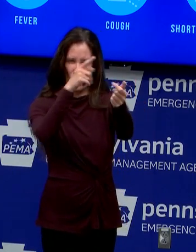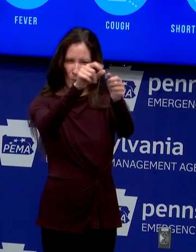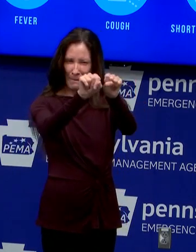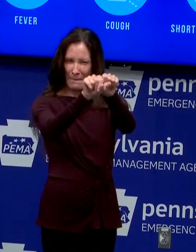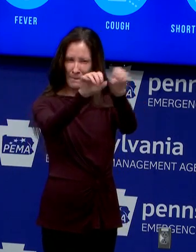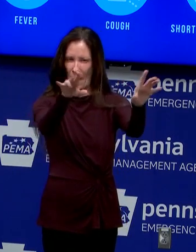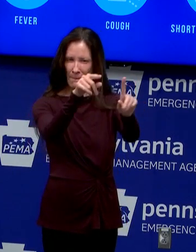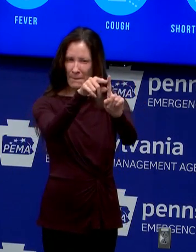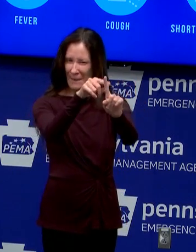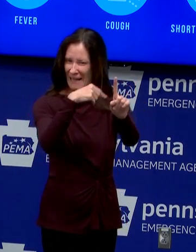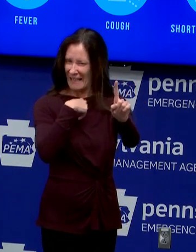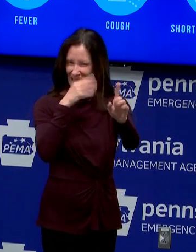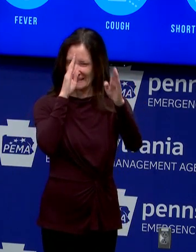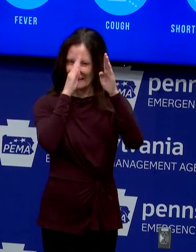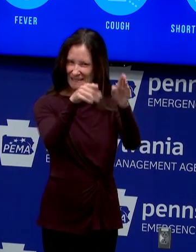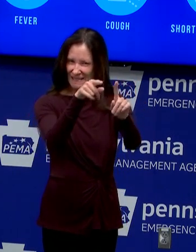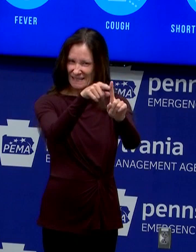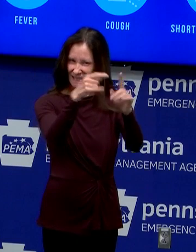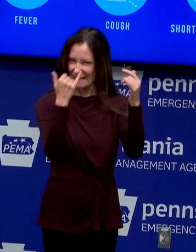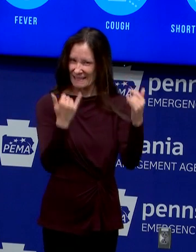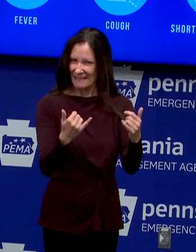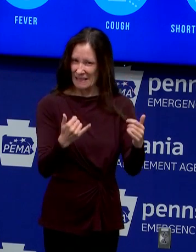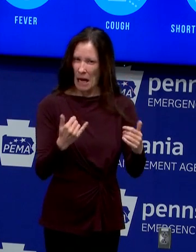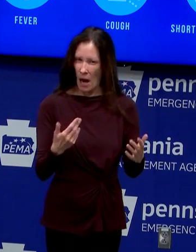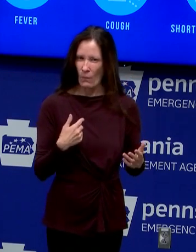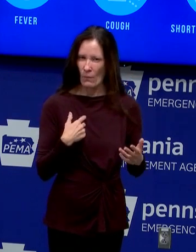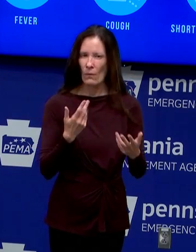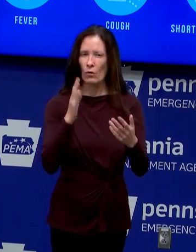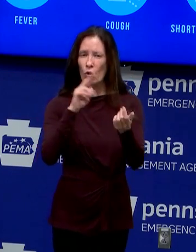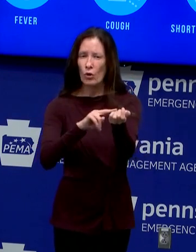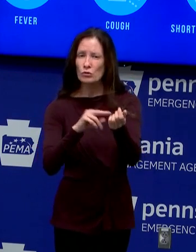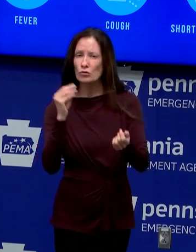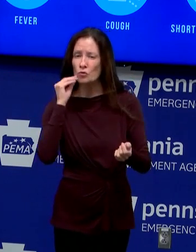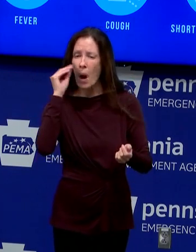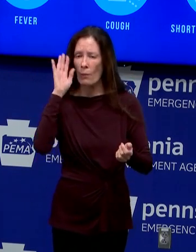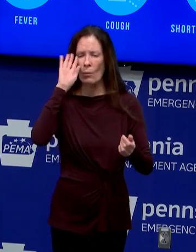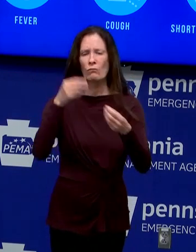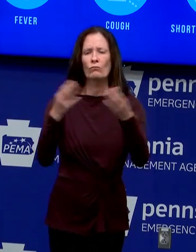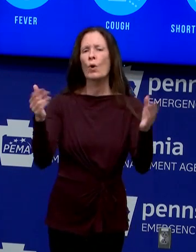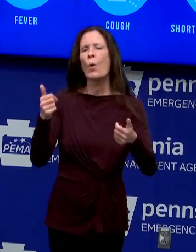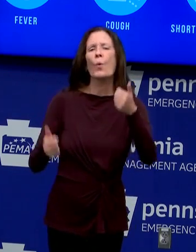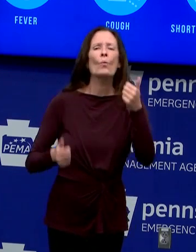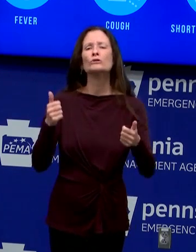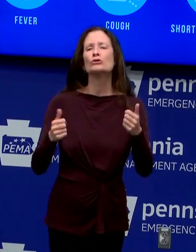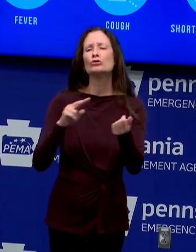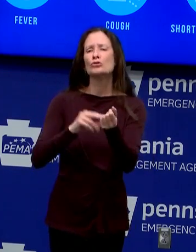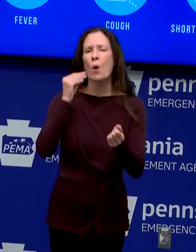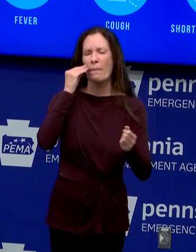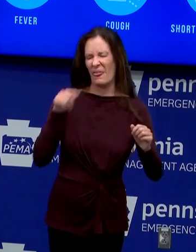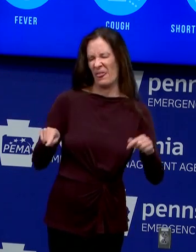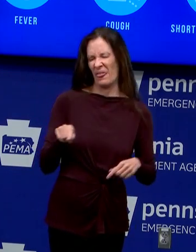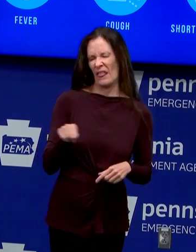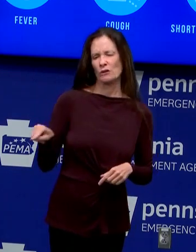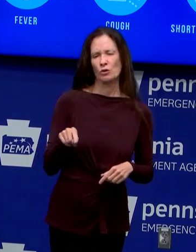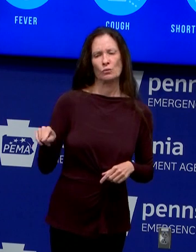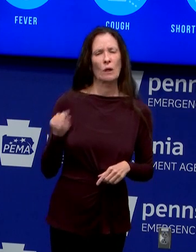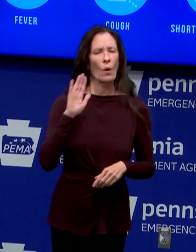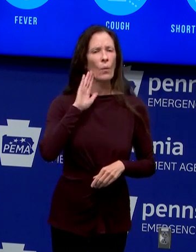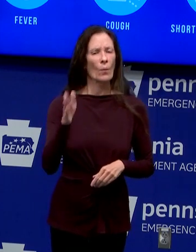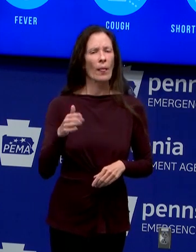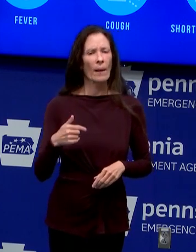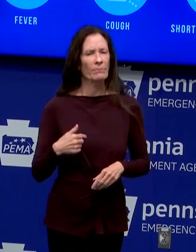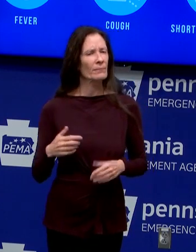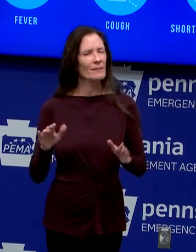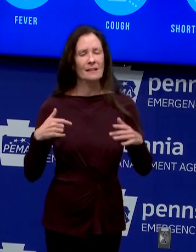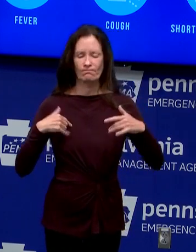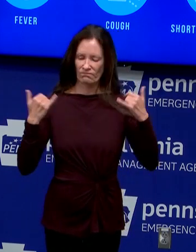specific data regarding nursing homes and cases later this week. And so we will continue to do absolutely everything we can to protect